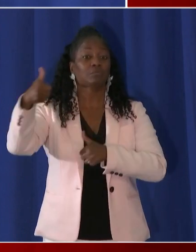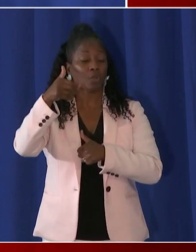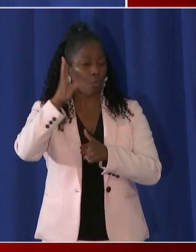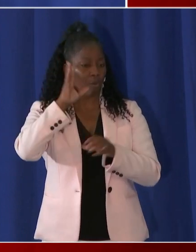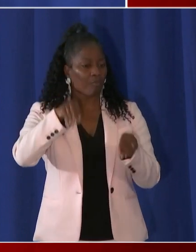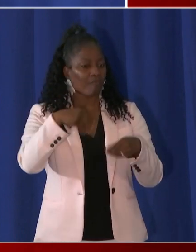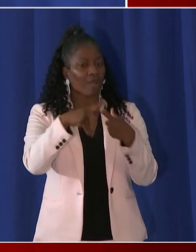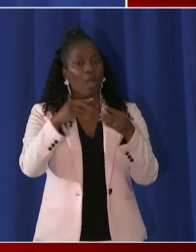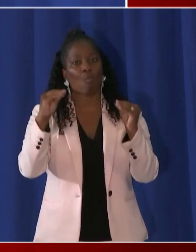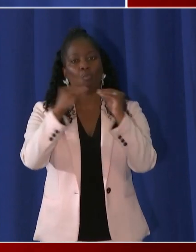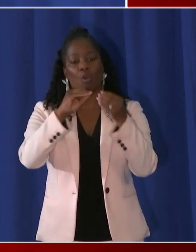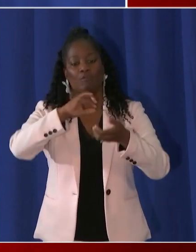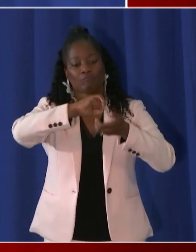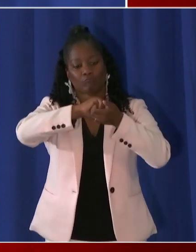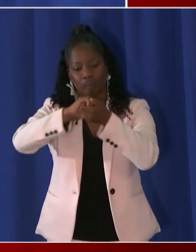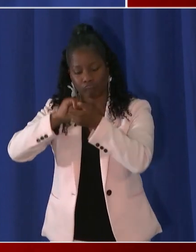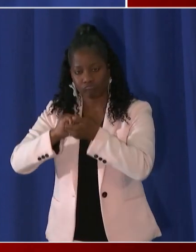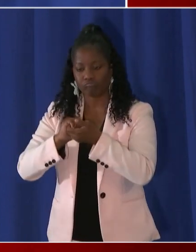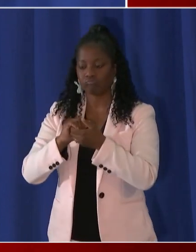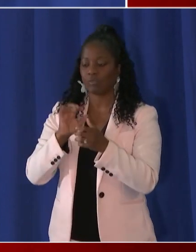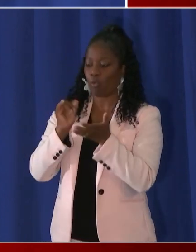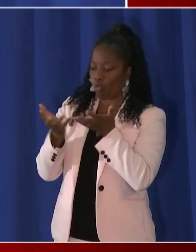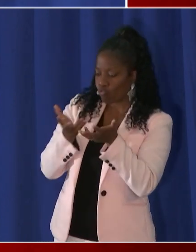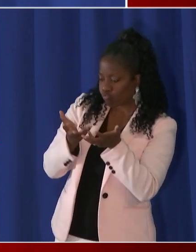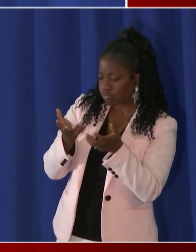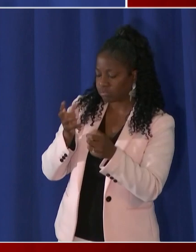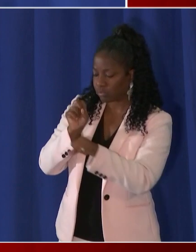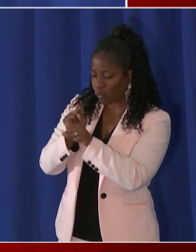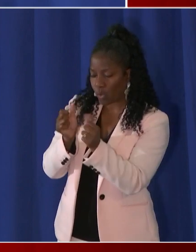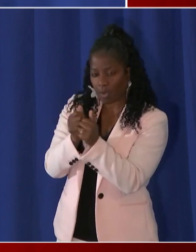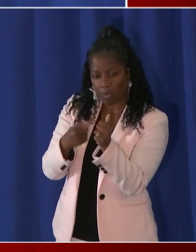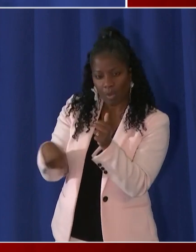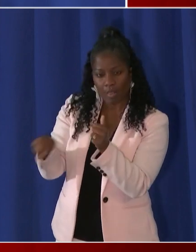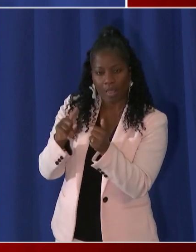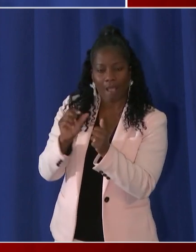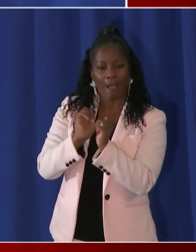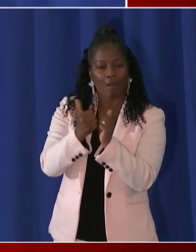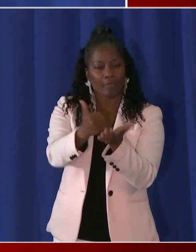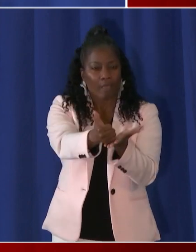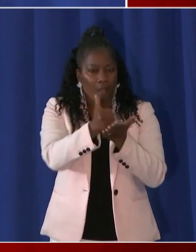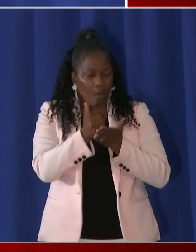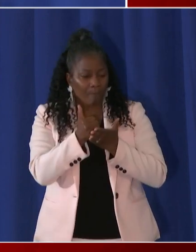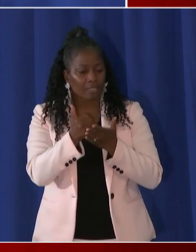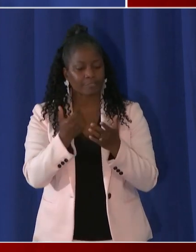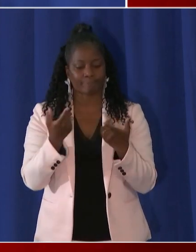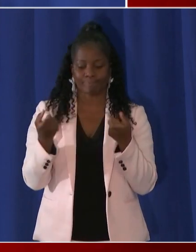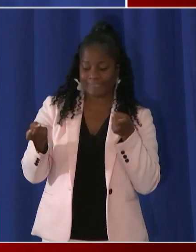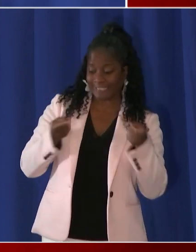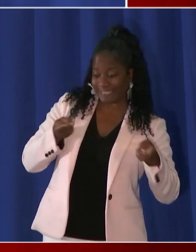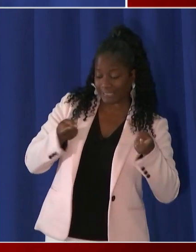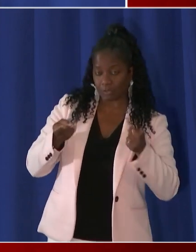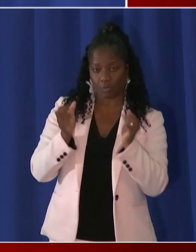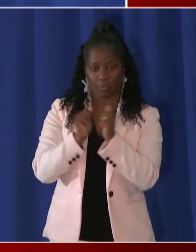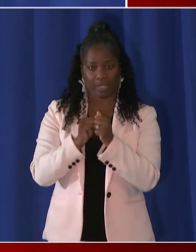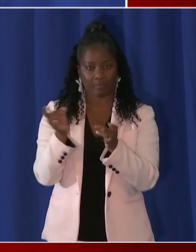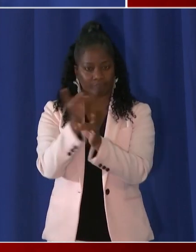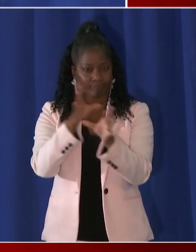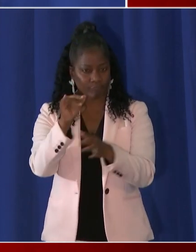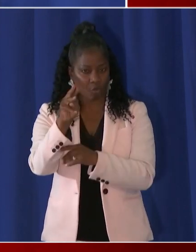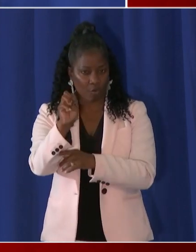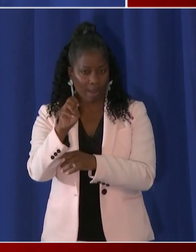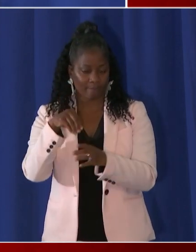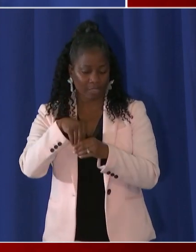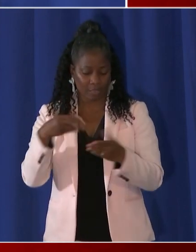existing partnerships and how they are helping us deal with violent crime in our city.